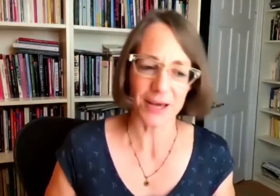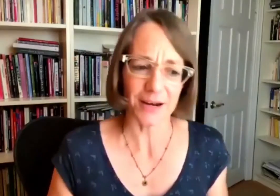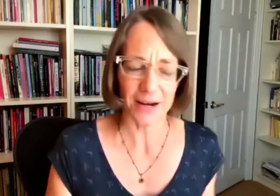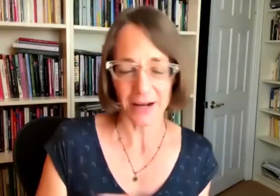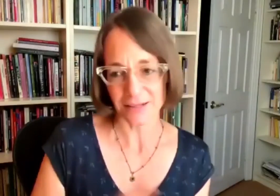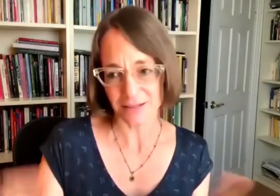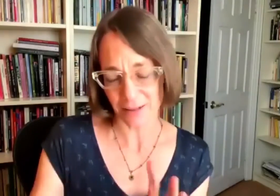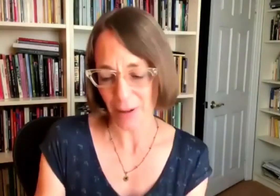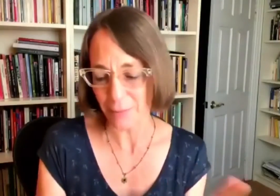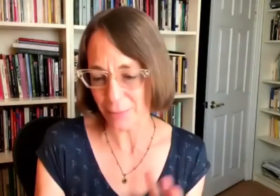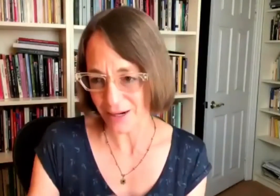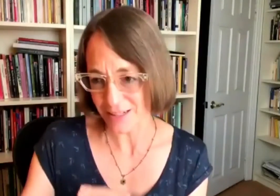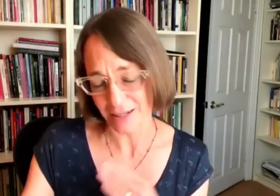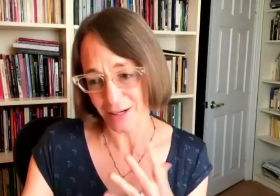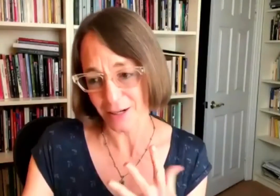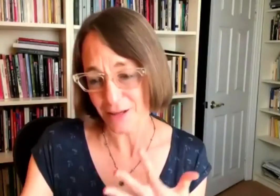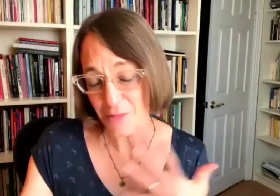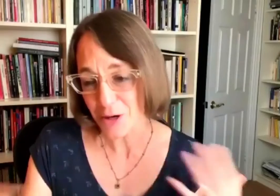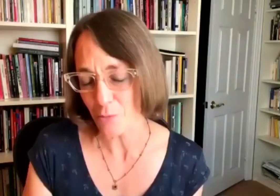1932 legislation,